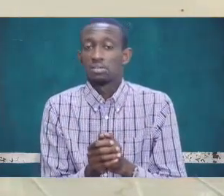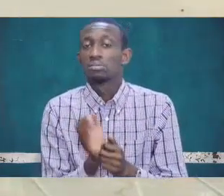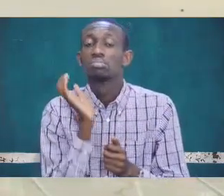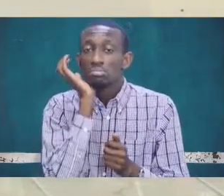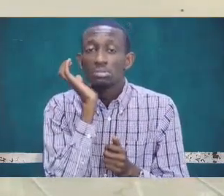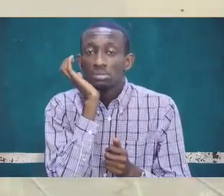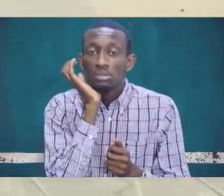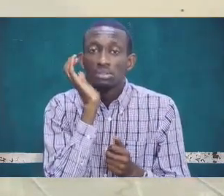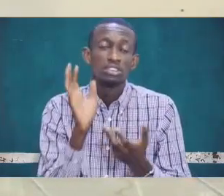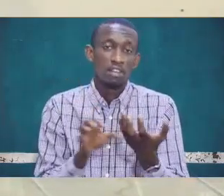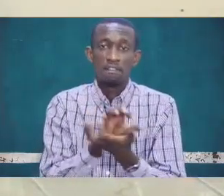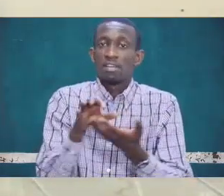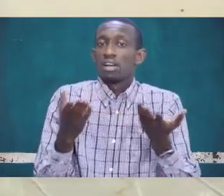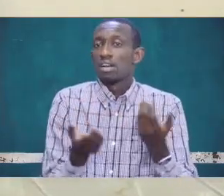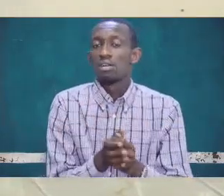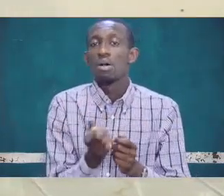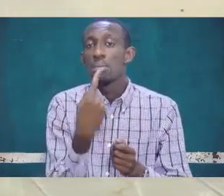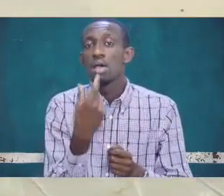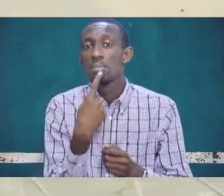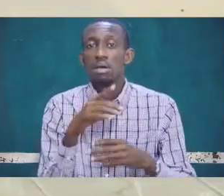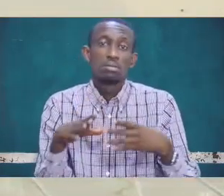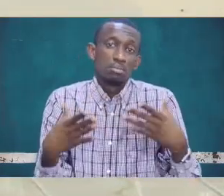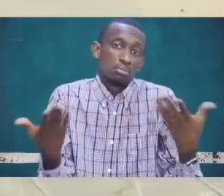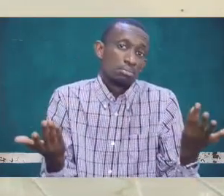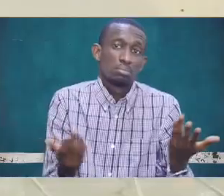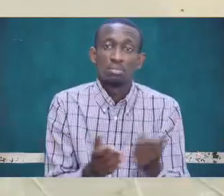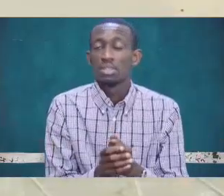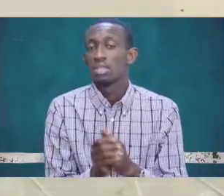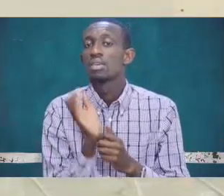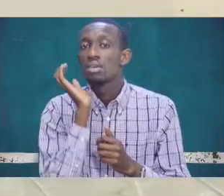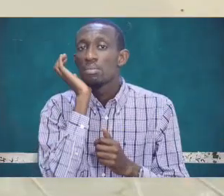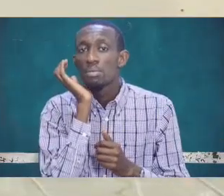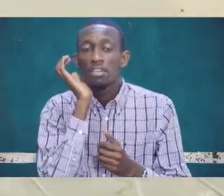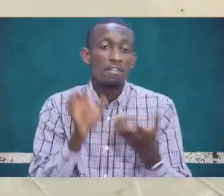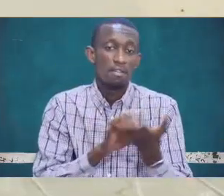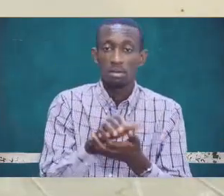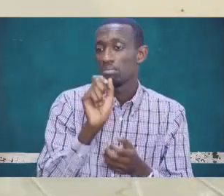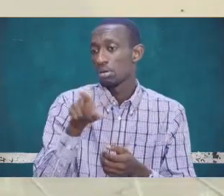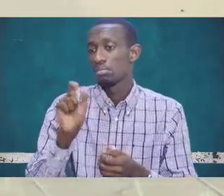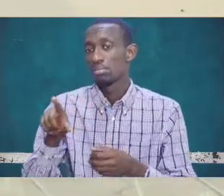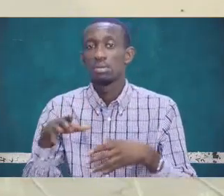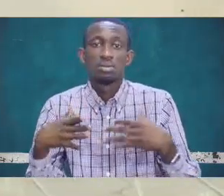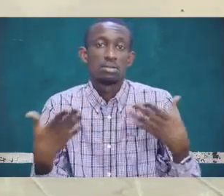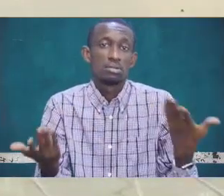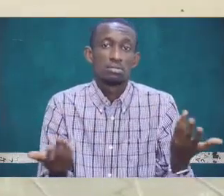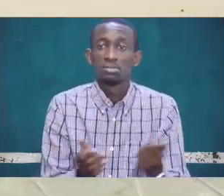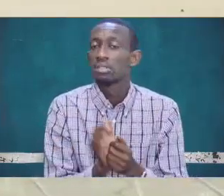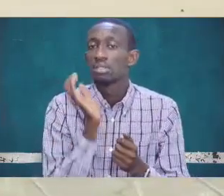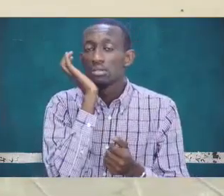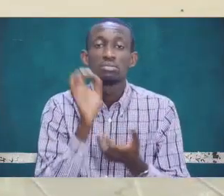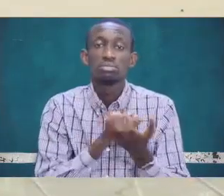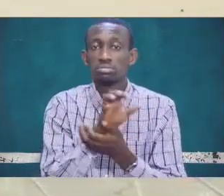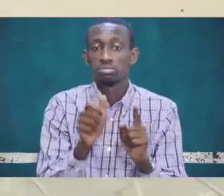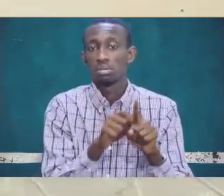or beans, mix them with sorghum, as I've mentioned, or mix them with peas, or they are mixed